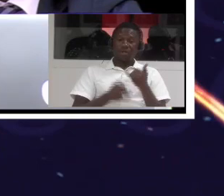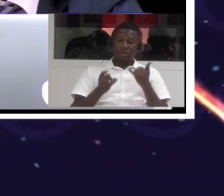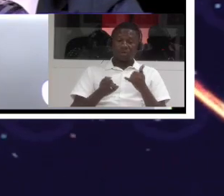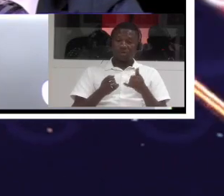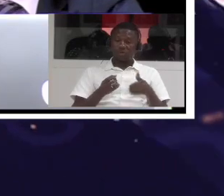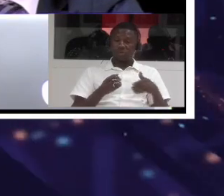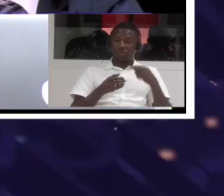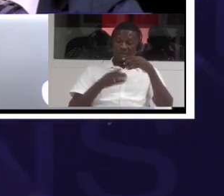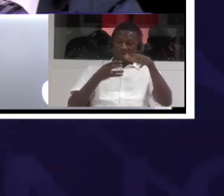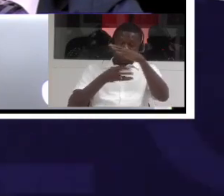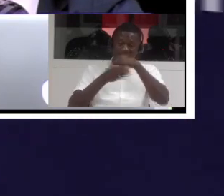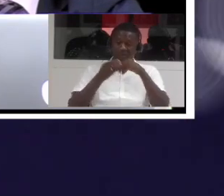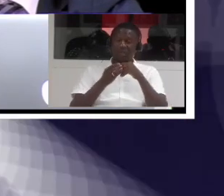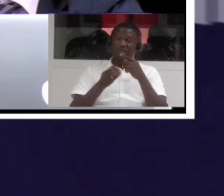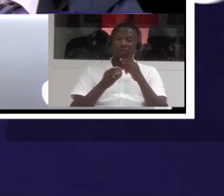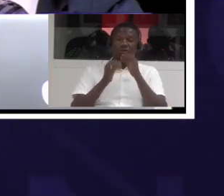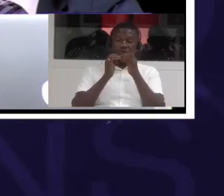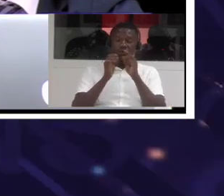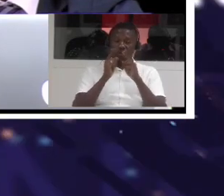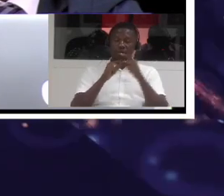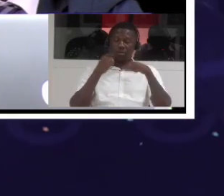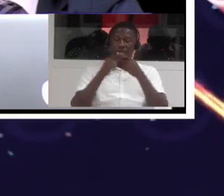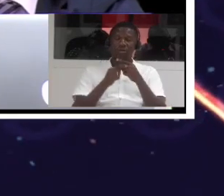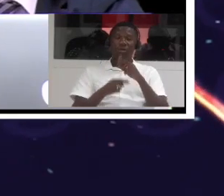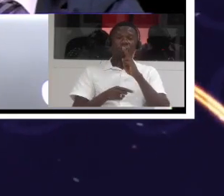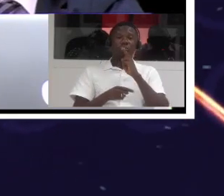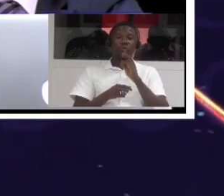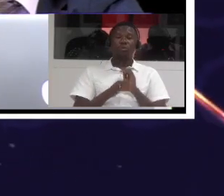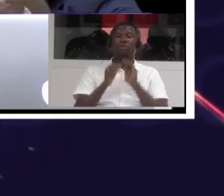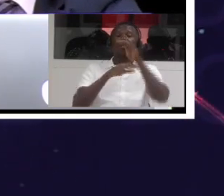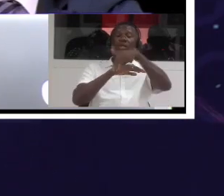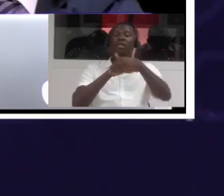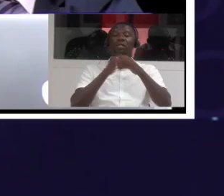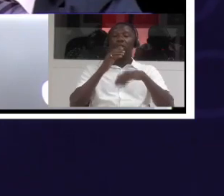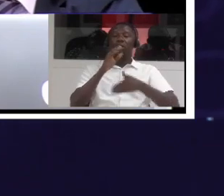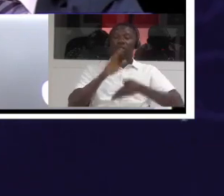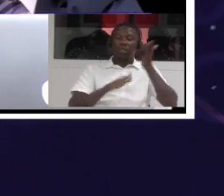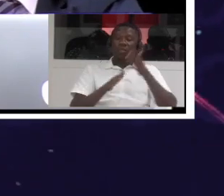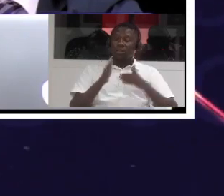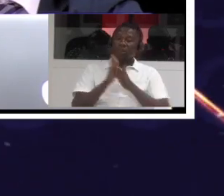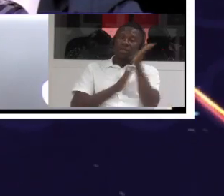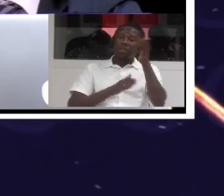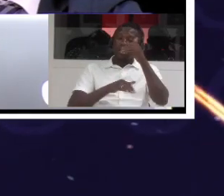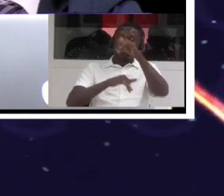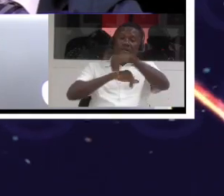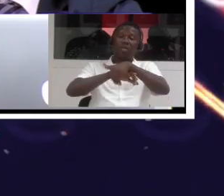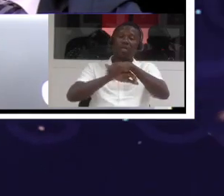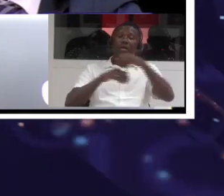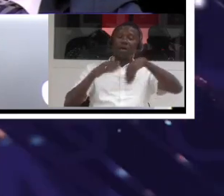up, let's talk about the exiles before we talk about the repressive